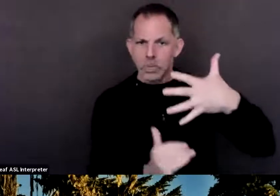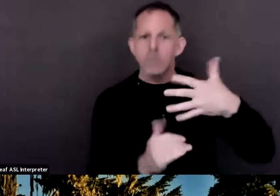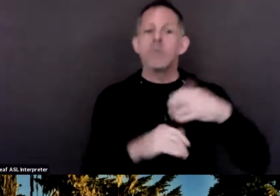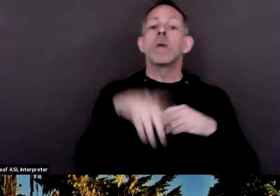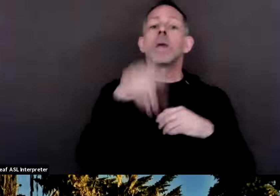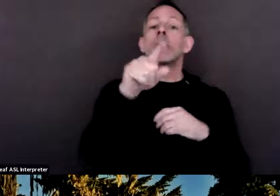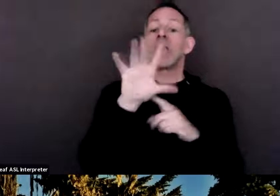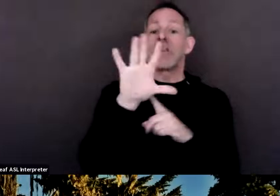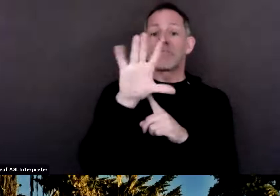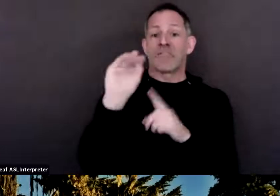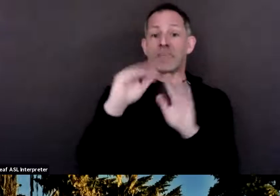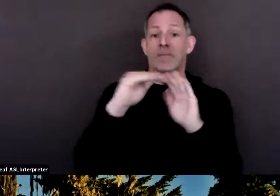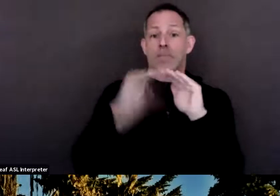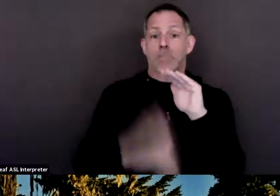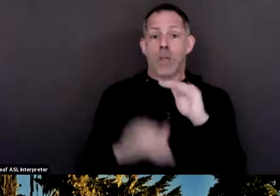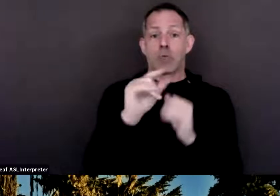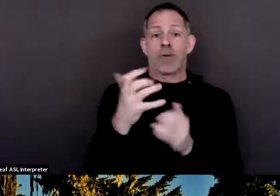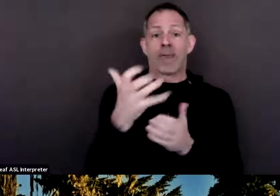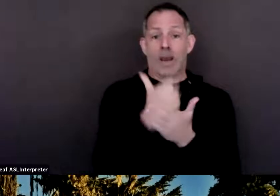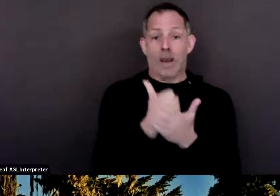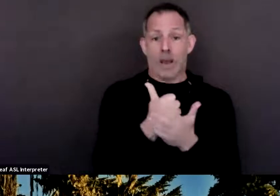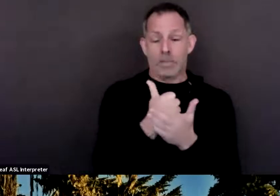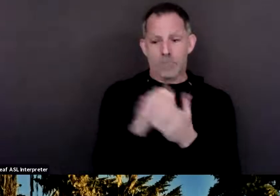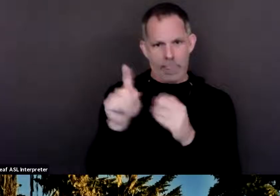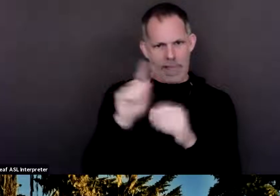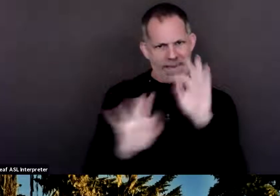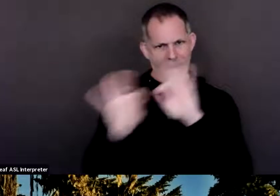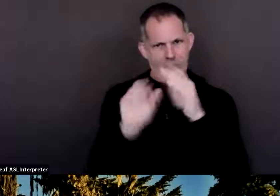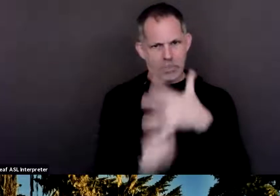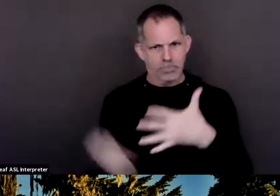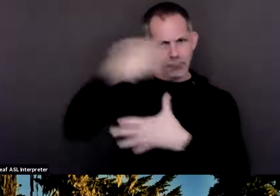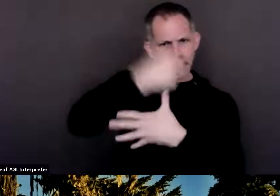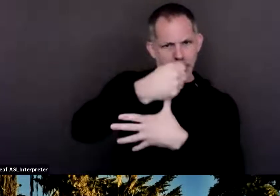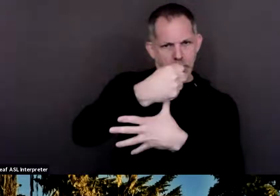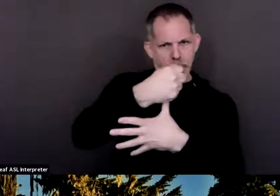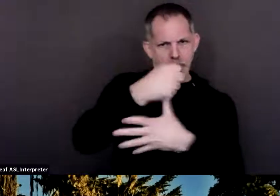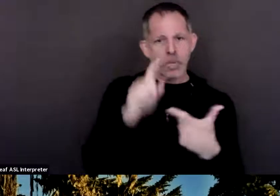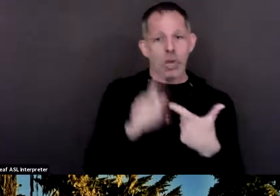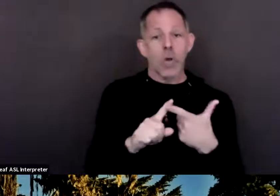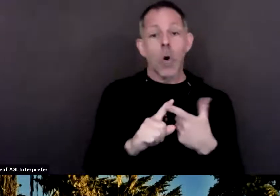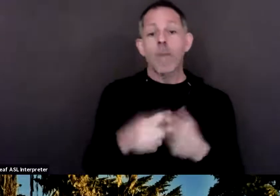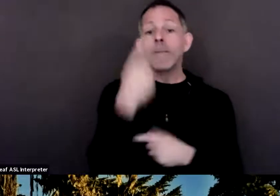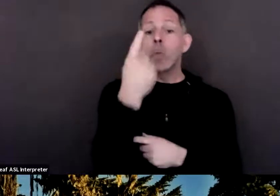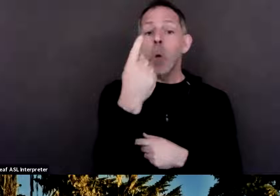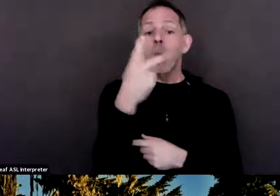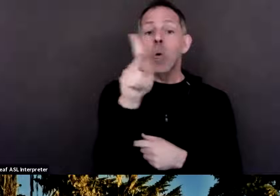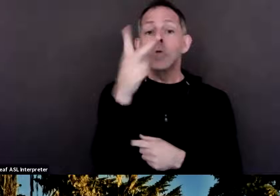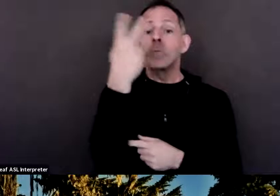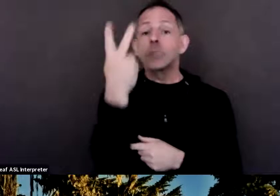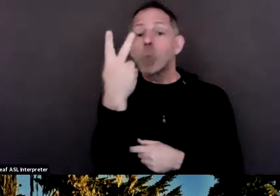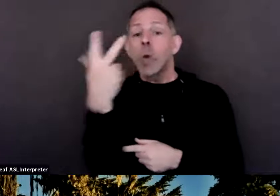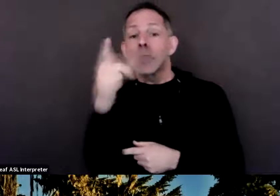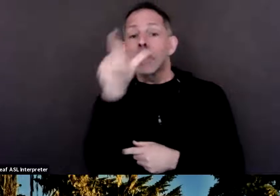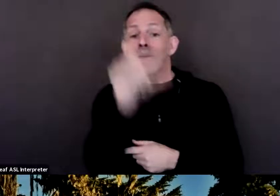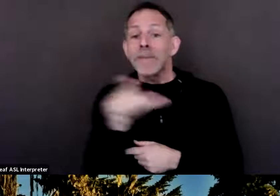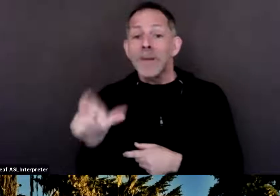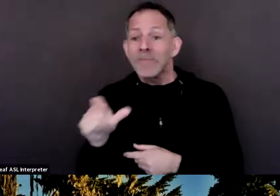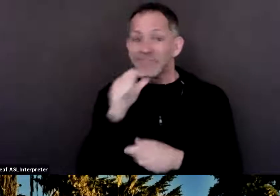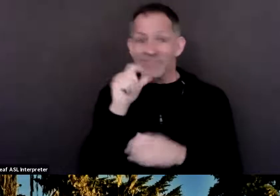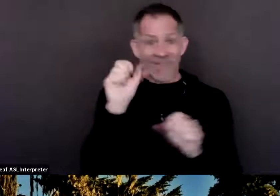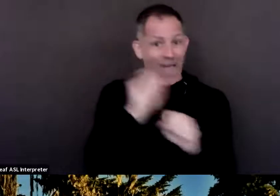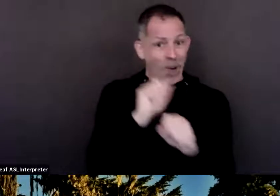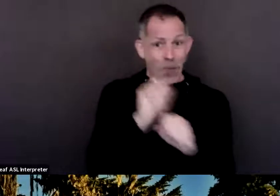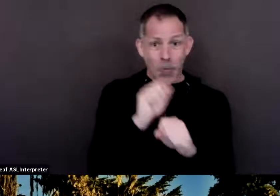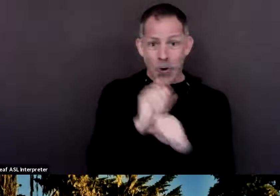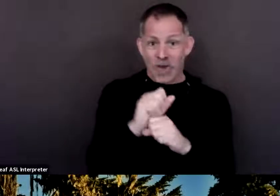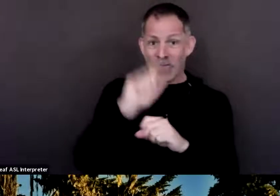priority, and households with one or more individuals who are unemployed and have been unemployed for 90 days before applying for the